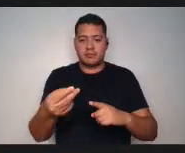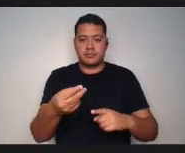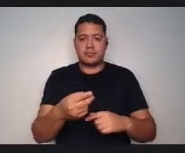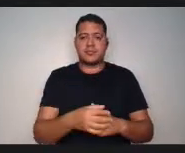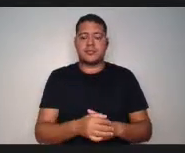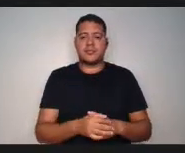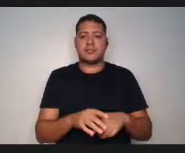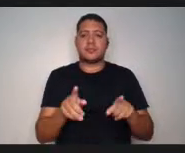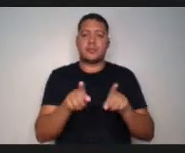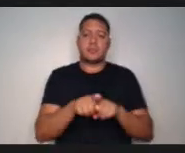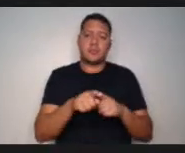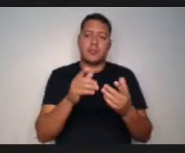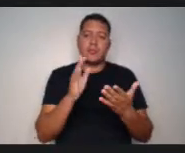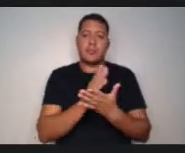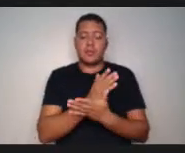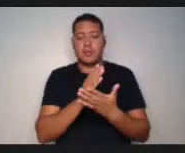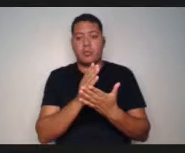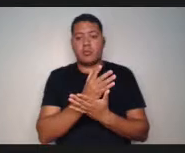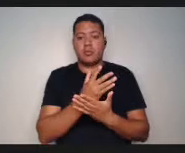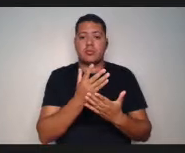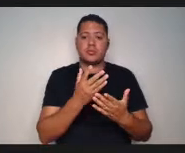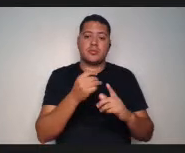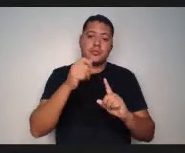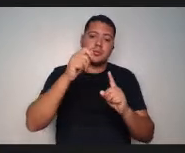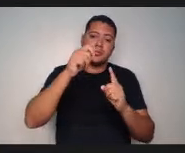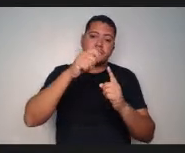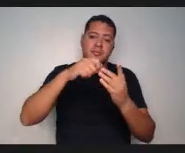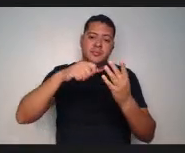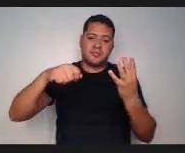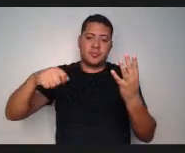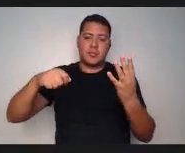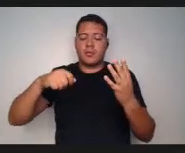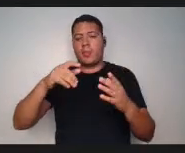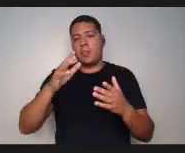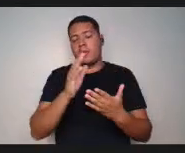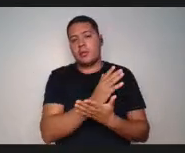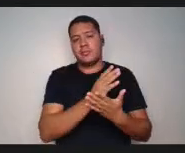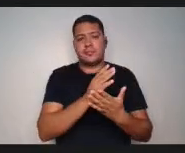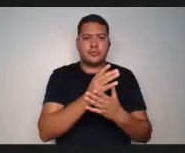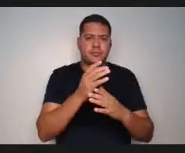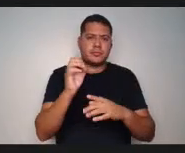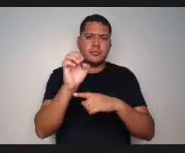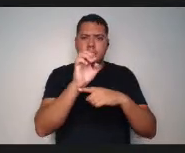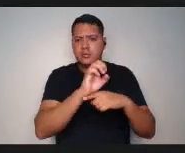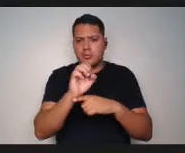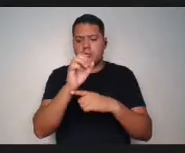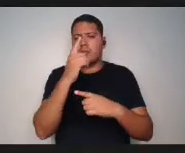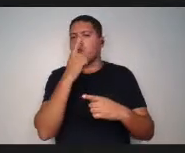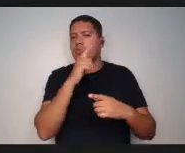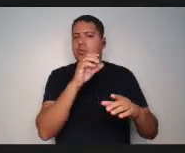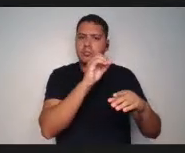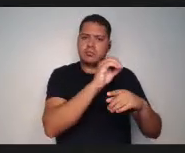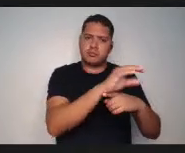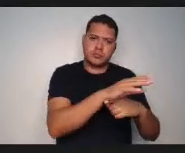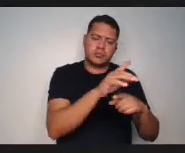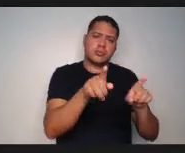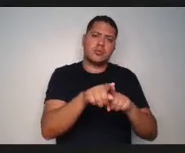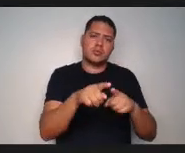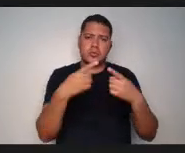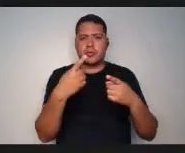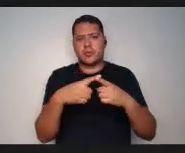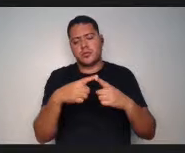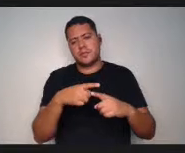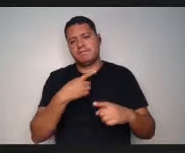paid family leave because, as you know, the United States has one of the has no national legislation for paid family leave.